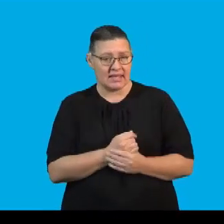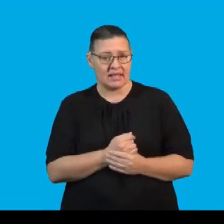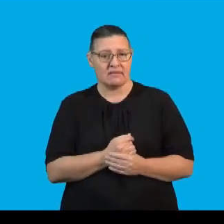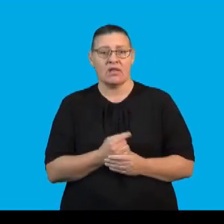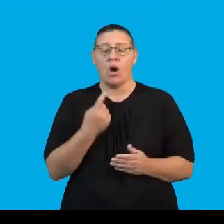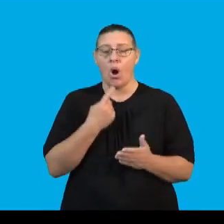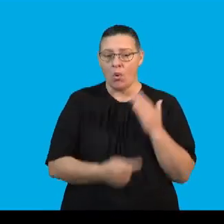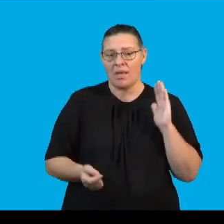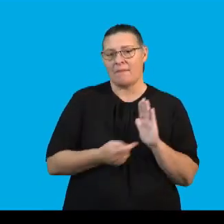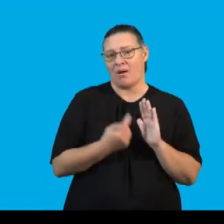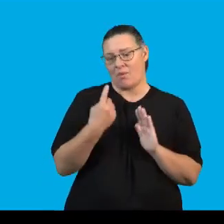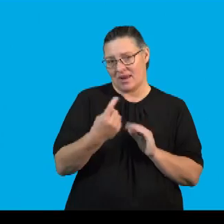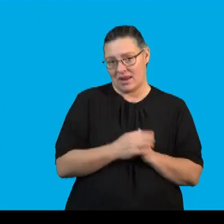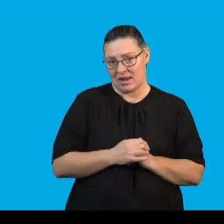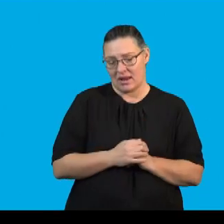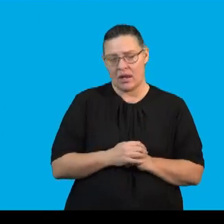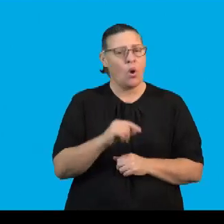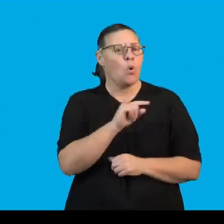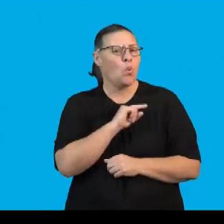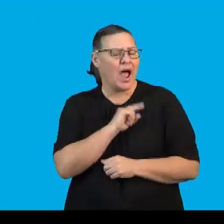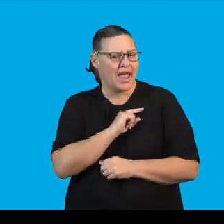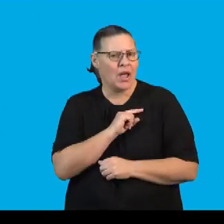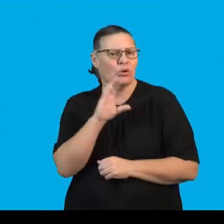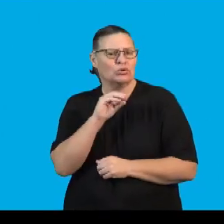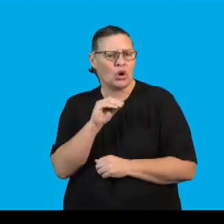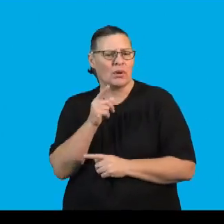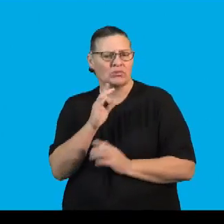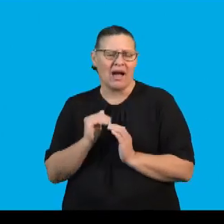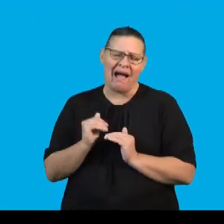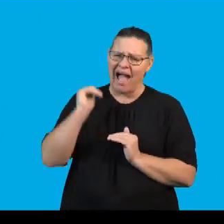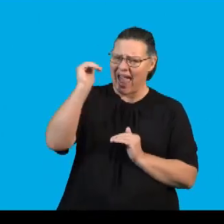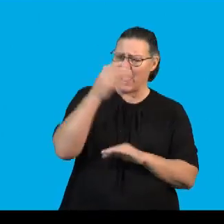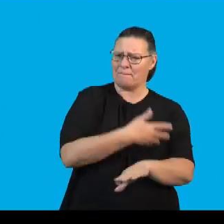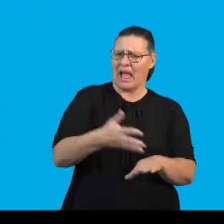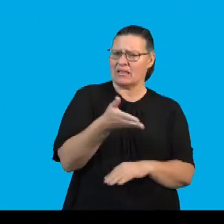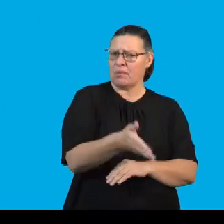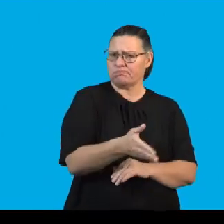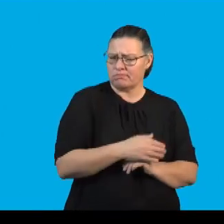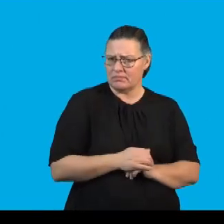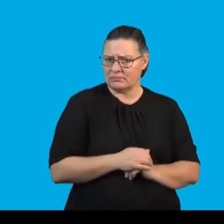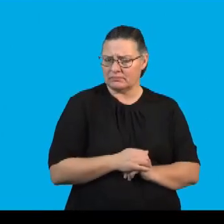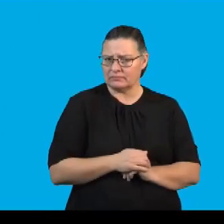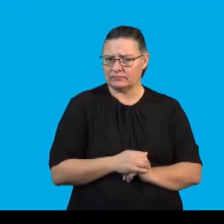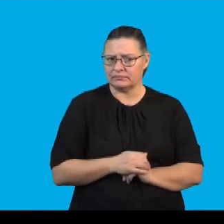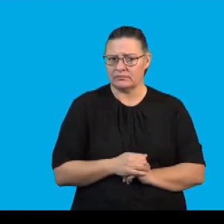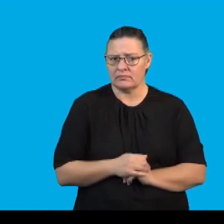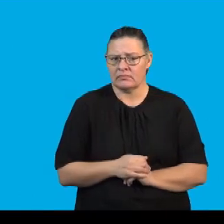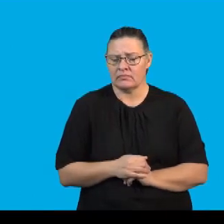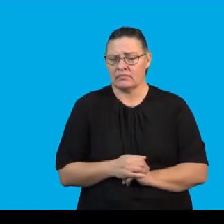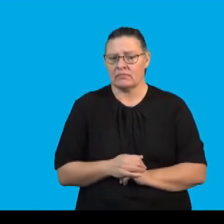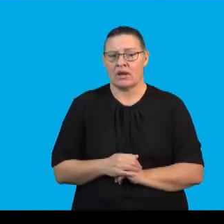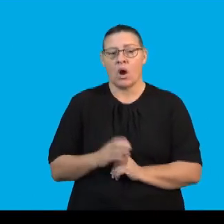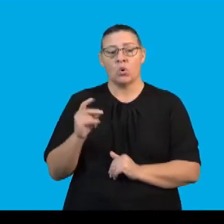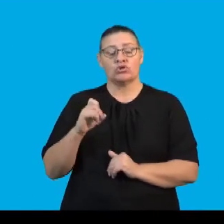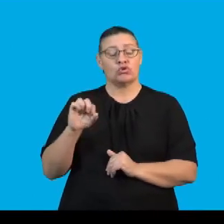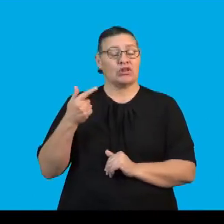So we are saying here, it's only for 1 mark. The reason why we are speaking about high concentration in the blood where follicular cysts